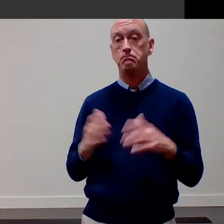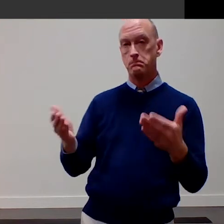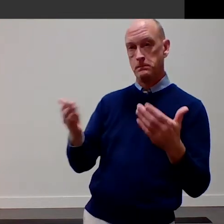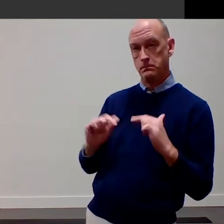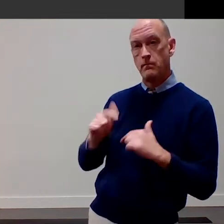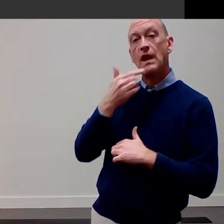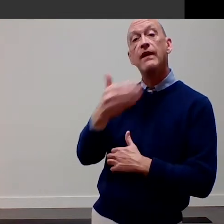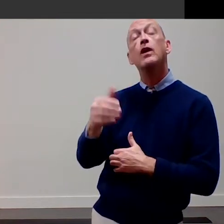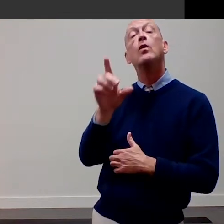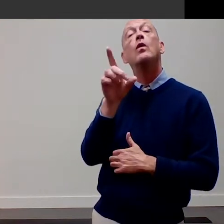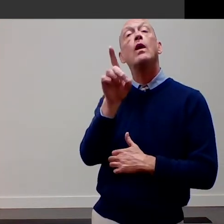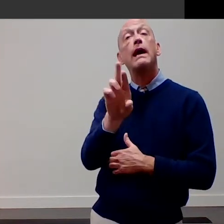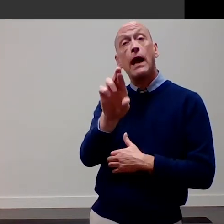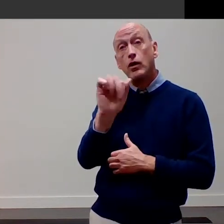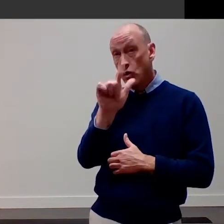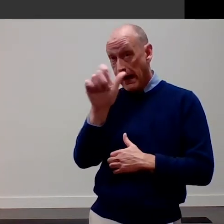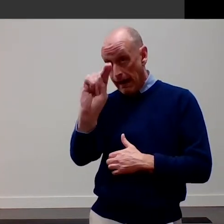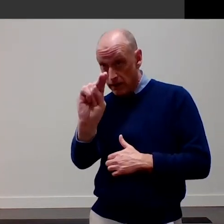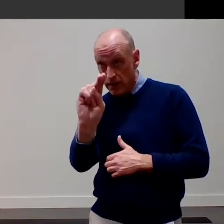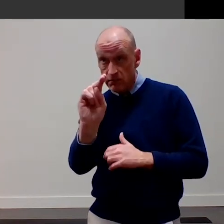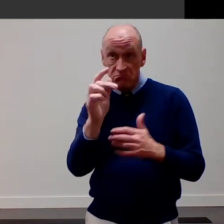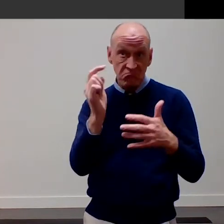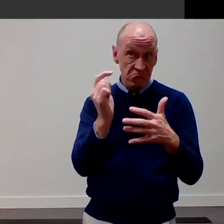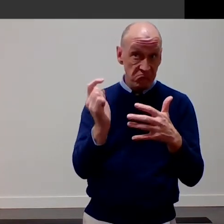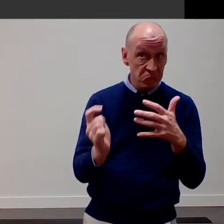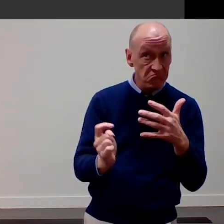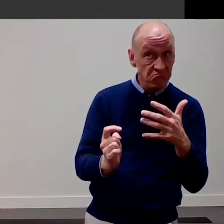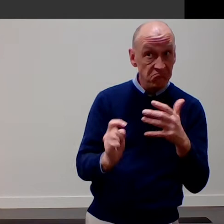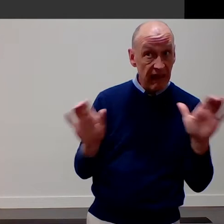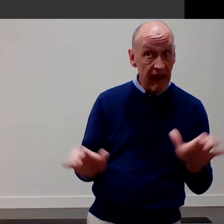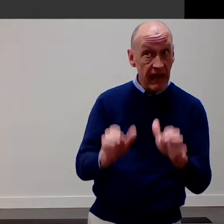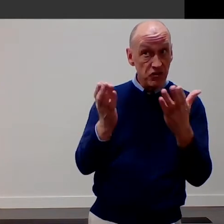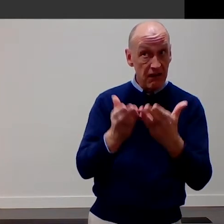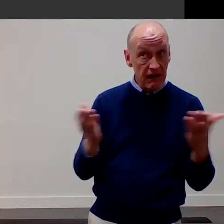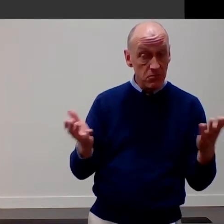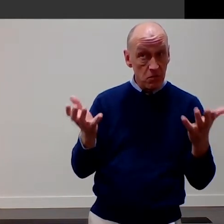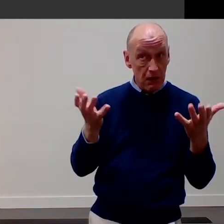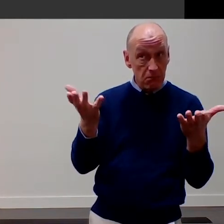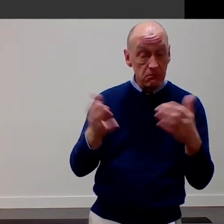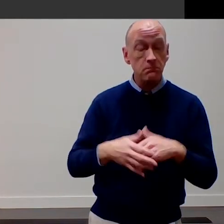Thank you. Dr. Allen, do you want to run us through the couple of action items that we have?